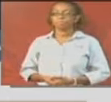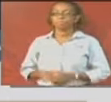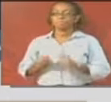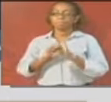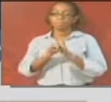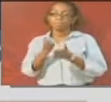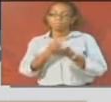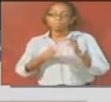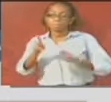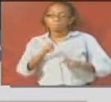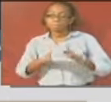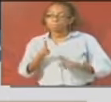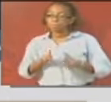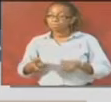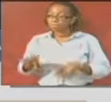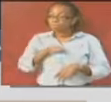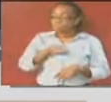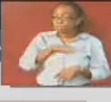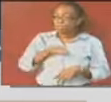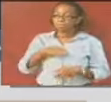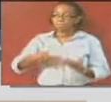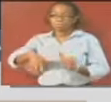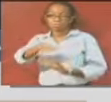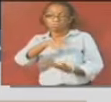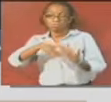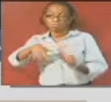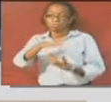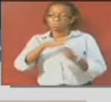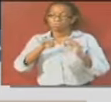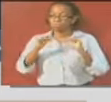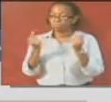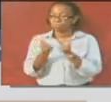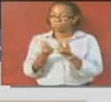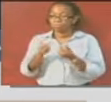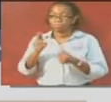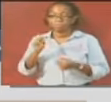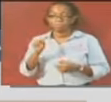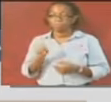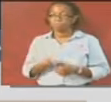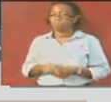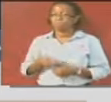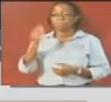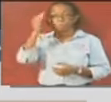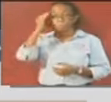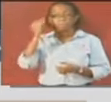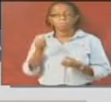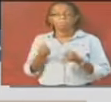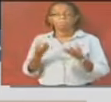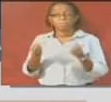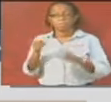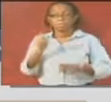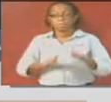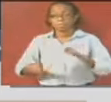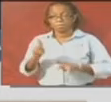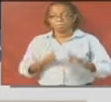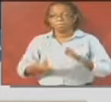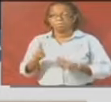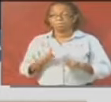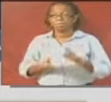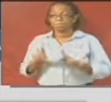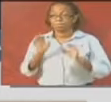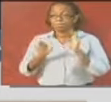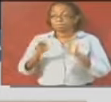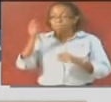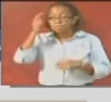crowds. So according to this model, you are more likely to actively avoid crowds if you believe that avoiding crowds will keep